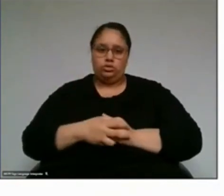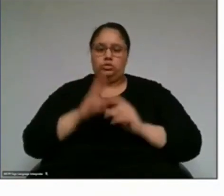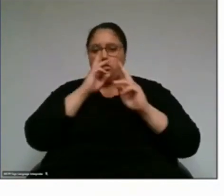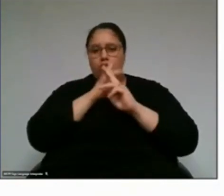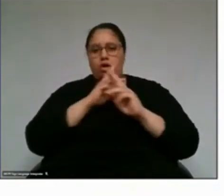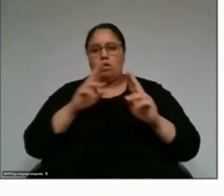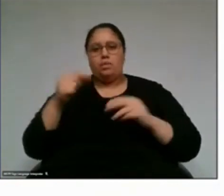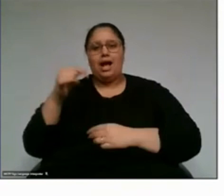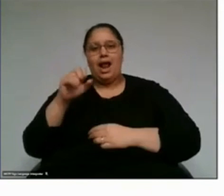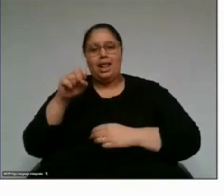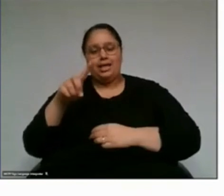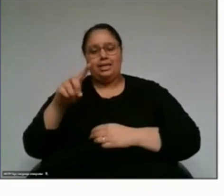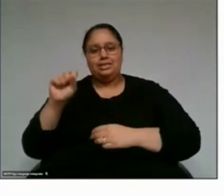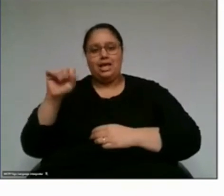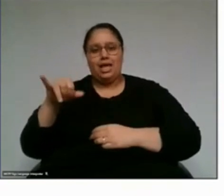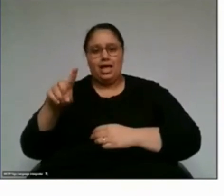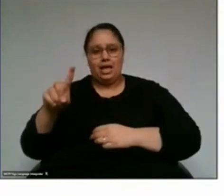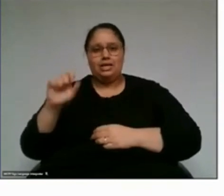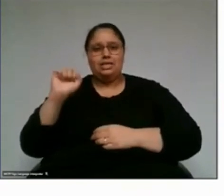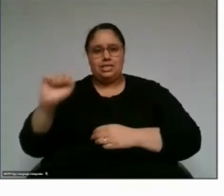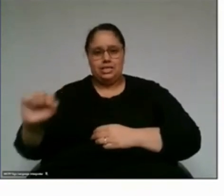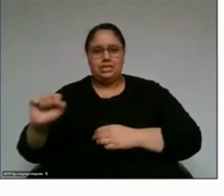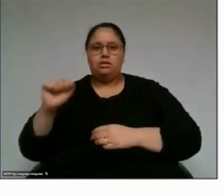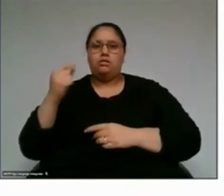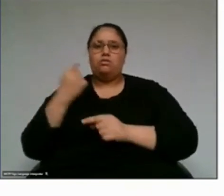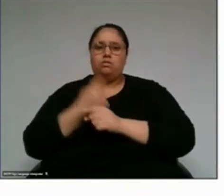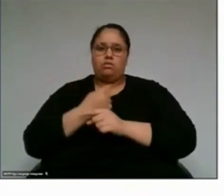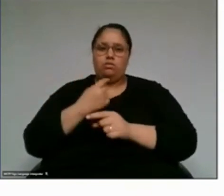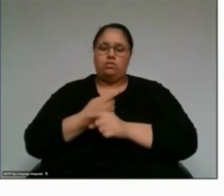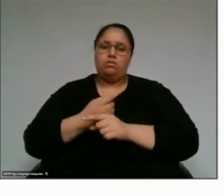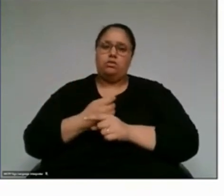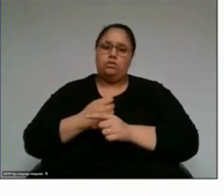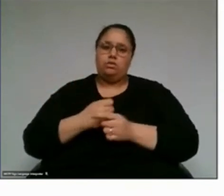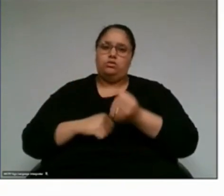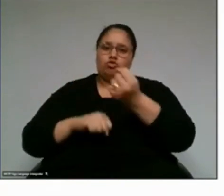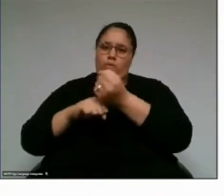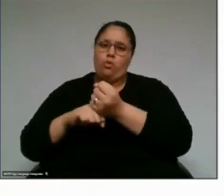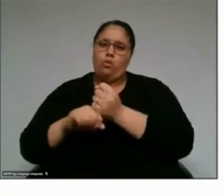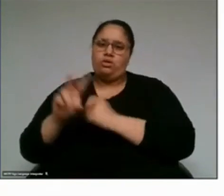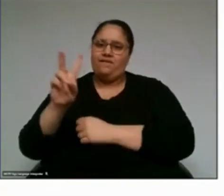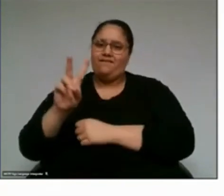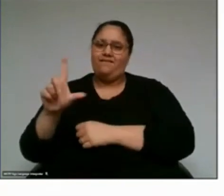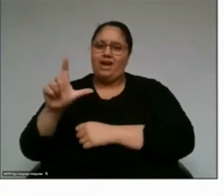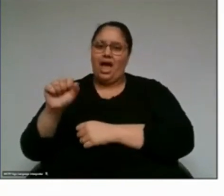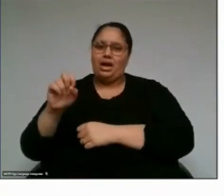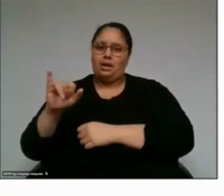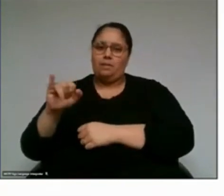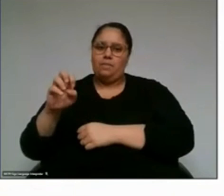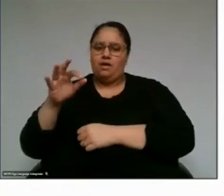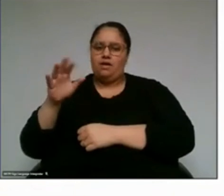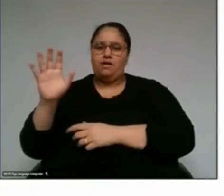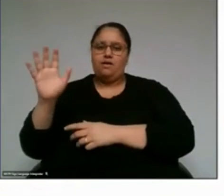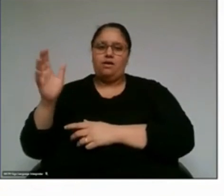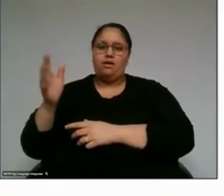Khalid is undoubtedly Vladimir Putin's fanboy.